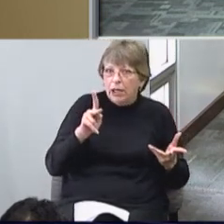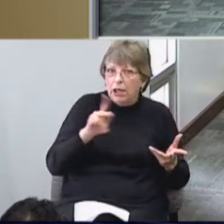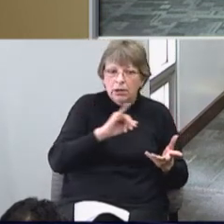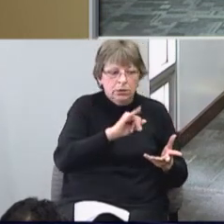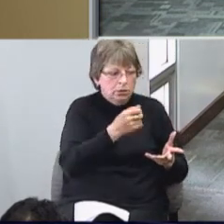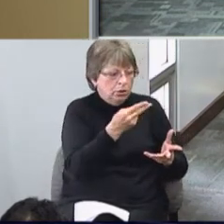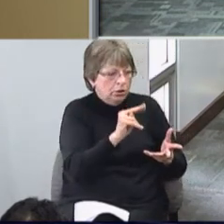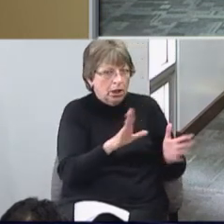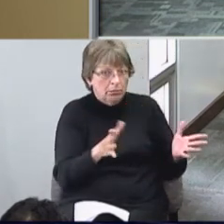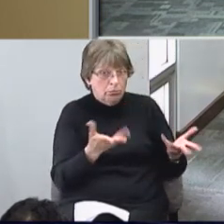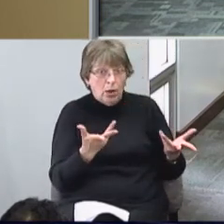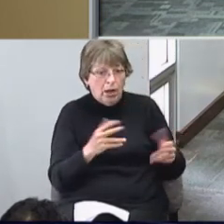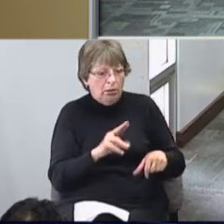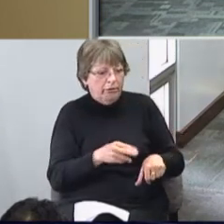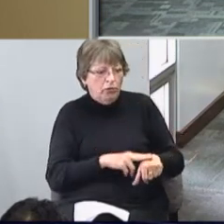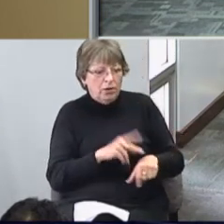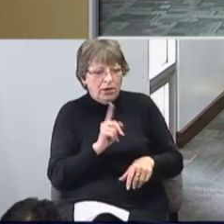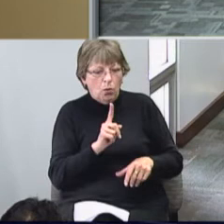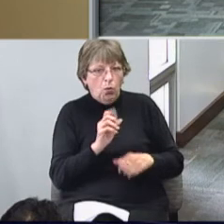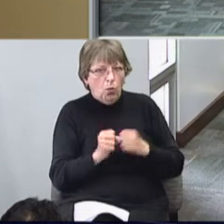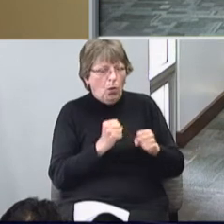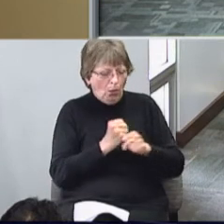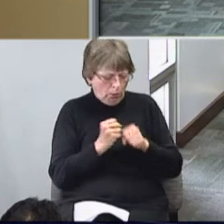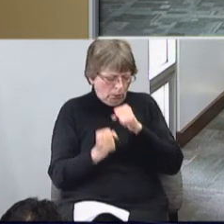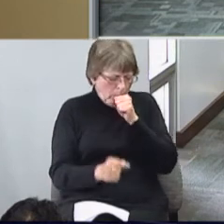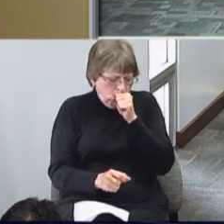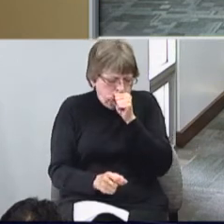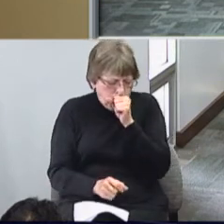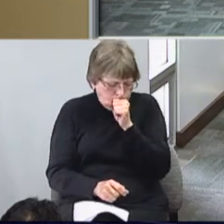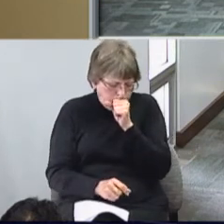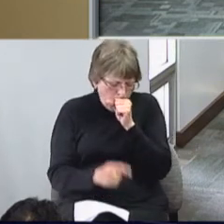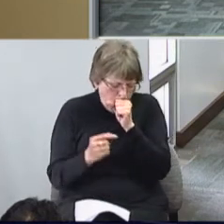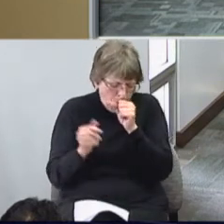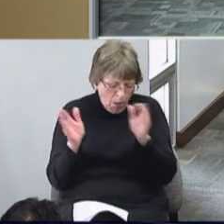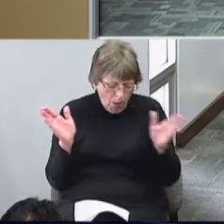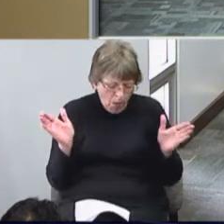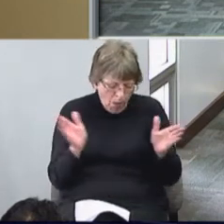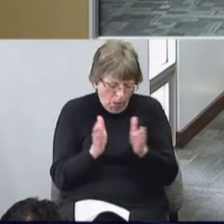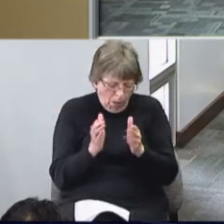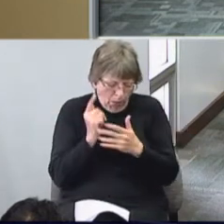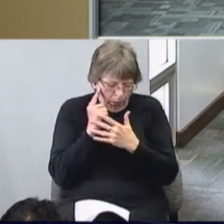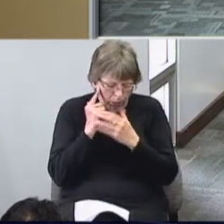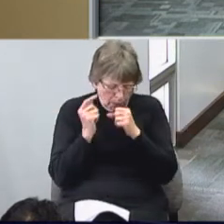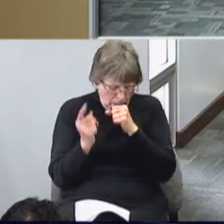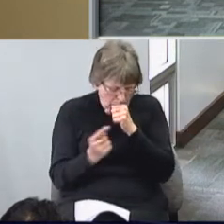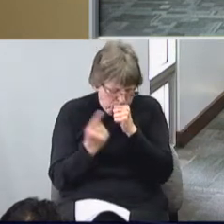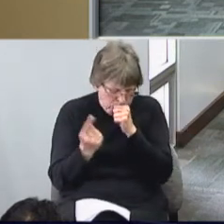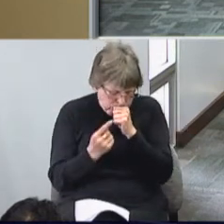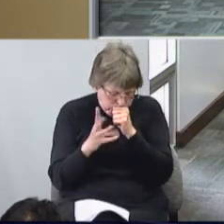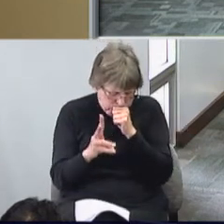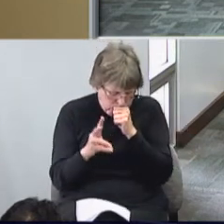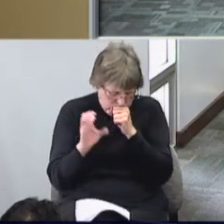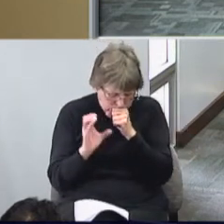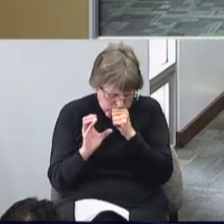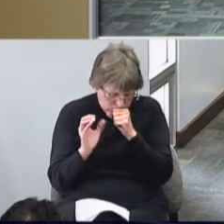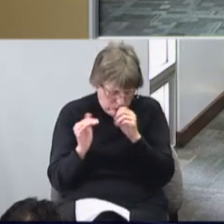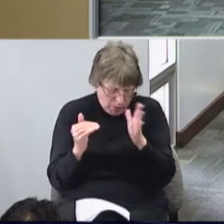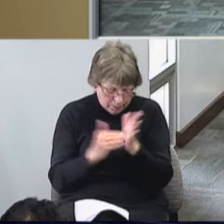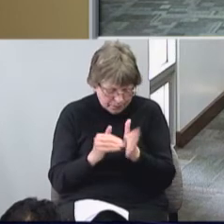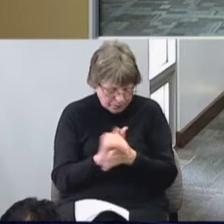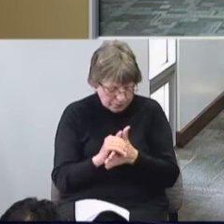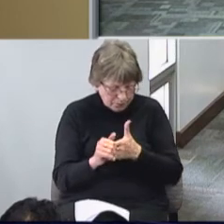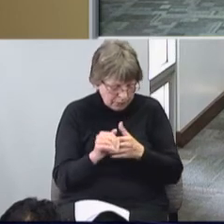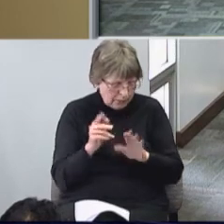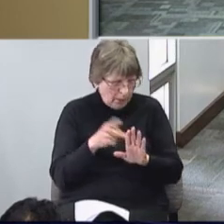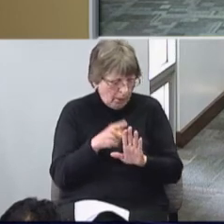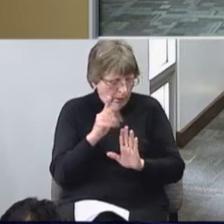It was, of course, that one year was very small. I mean, I think we only had like $600 and some thousand worth of projects, or it So wasn't a